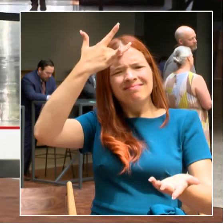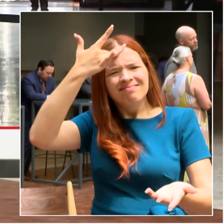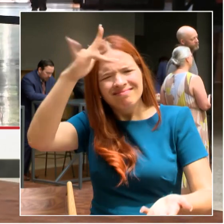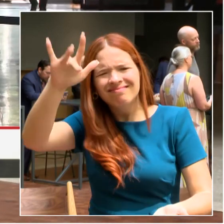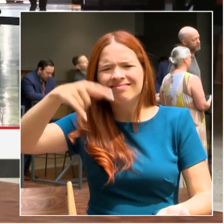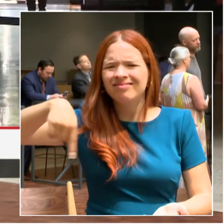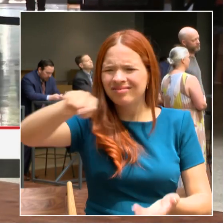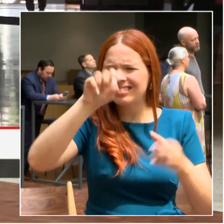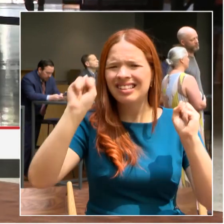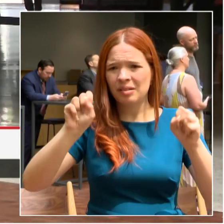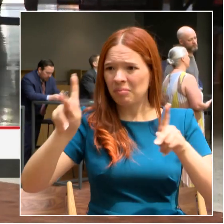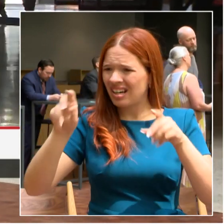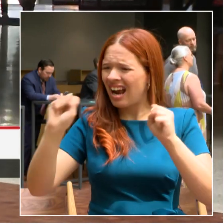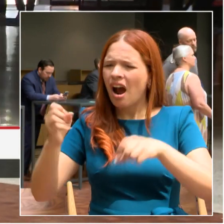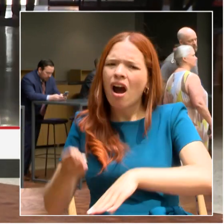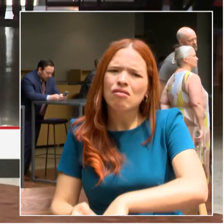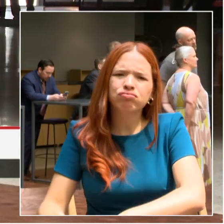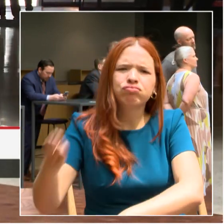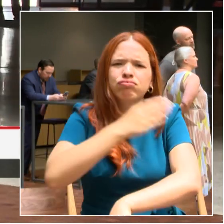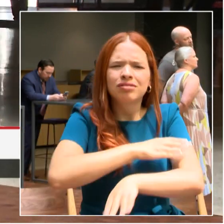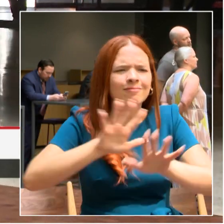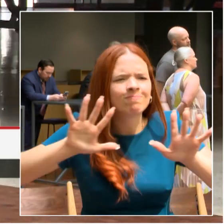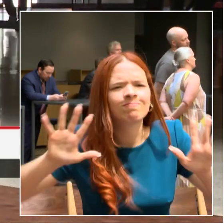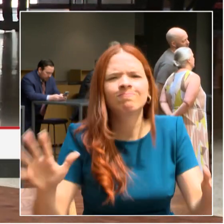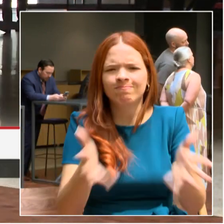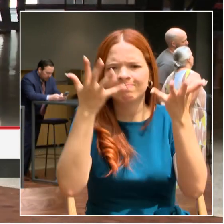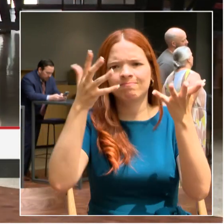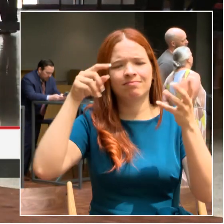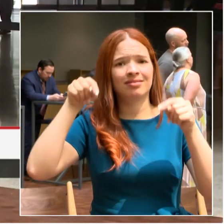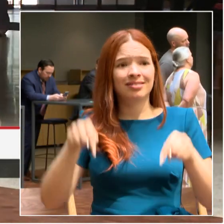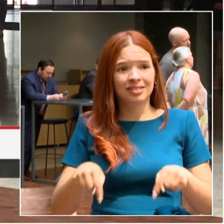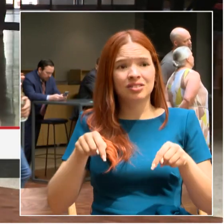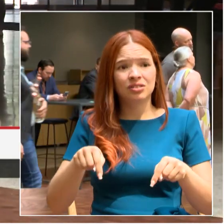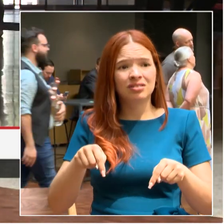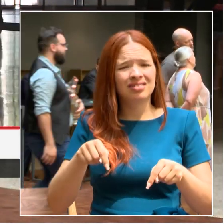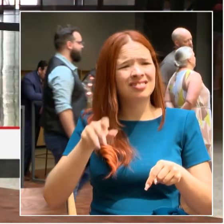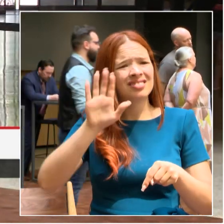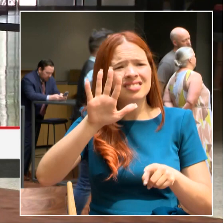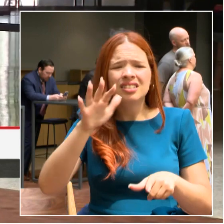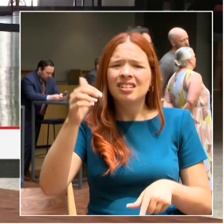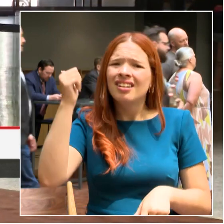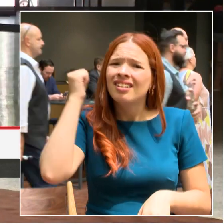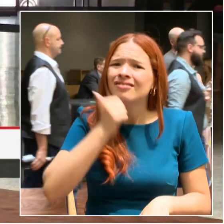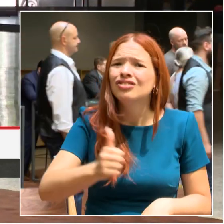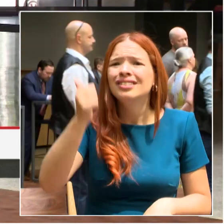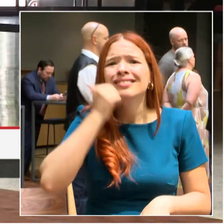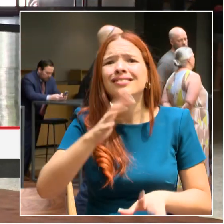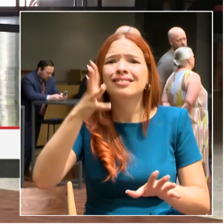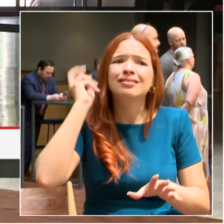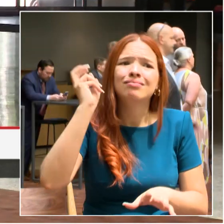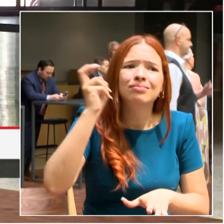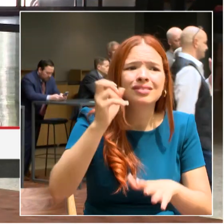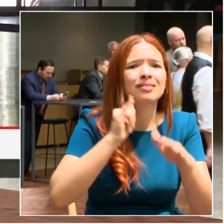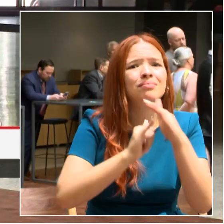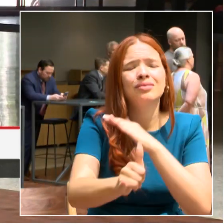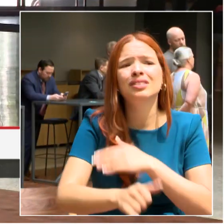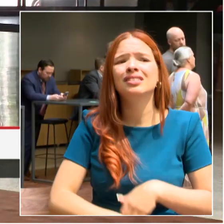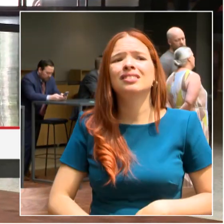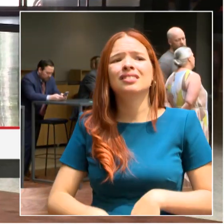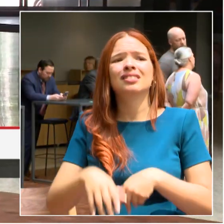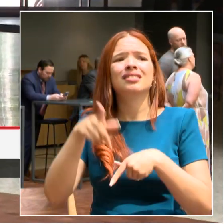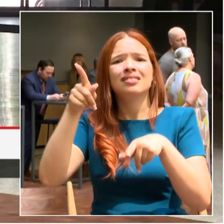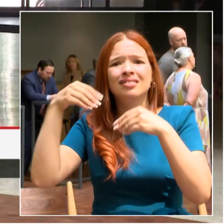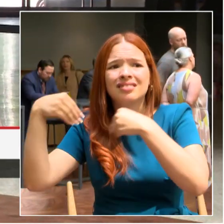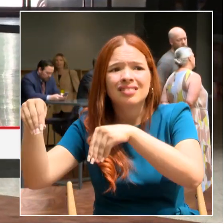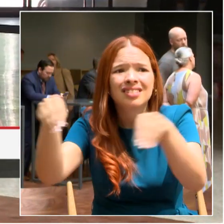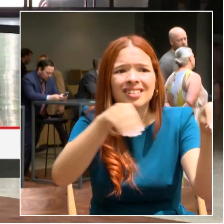our parks, on our transit systems, in our office lobbies, and in our cafes, and we're seeing what's actually happened. And it might not be